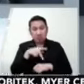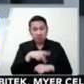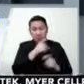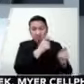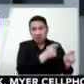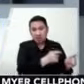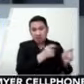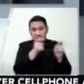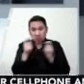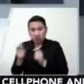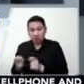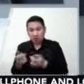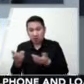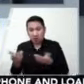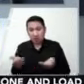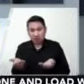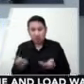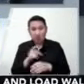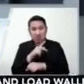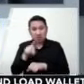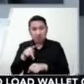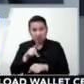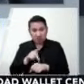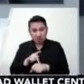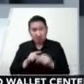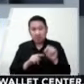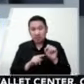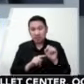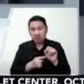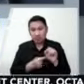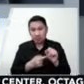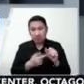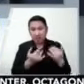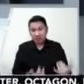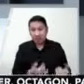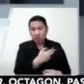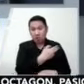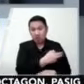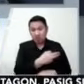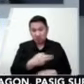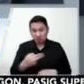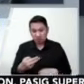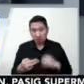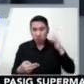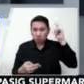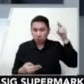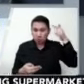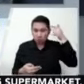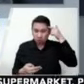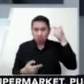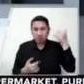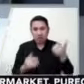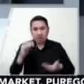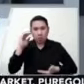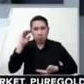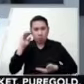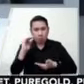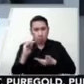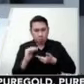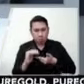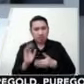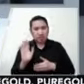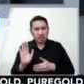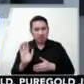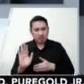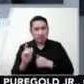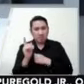Philippines, effectively, the Indonesian government agreed to lower or commute her sentence from